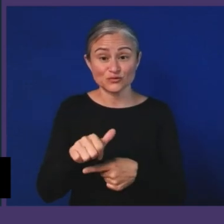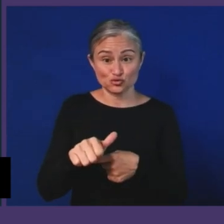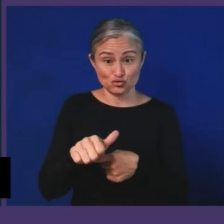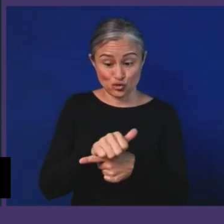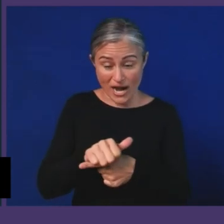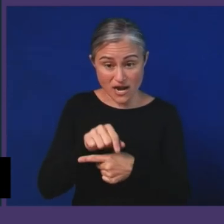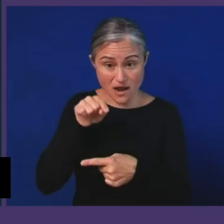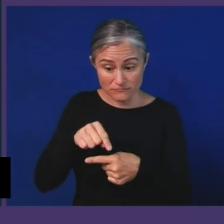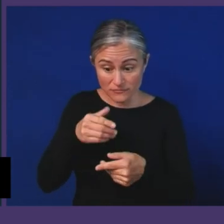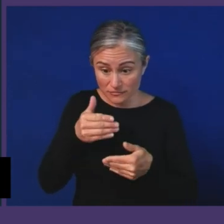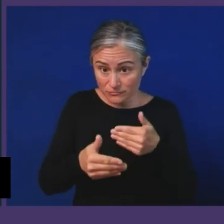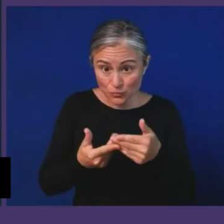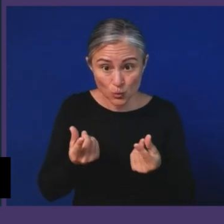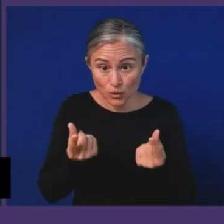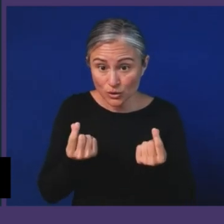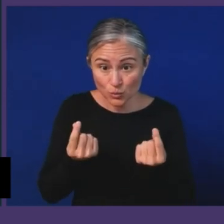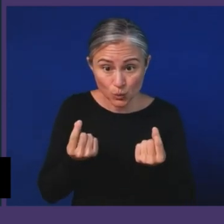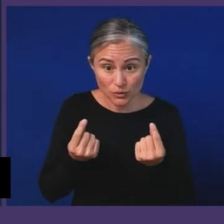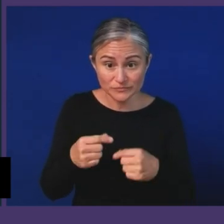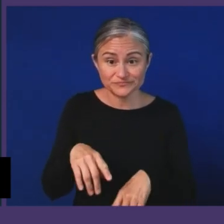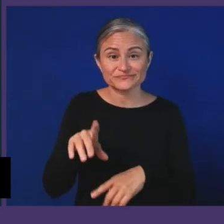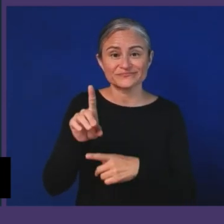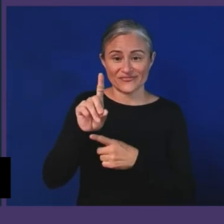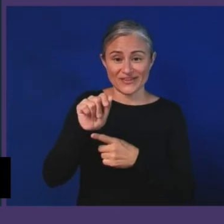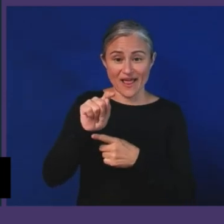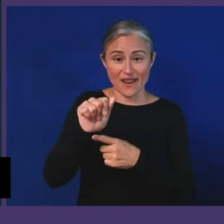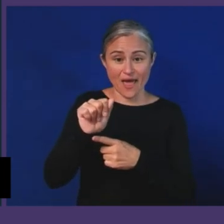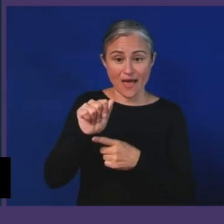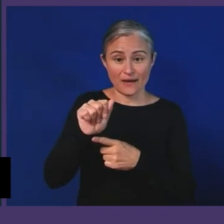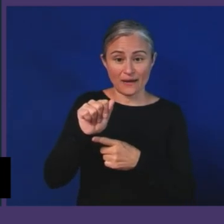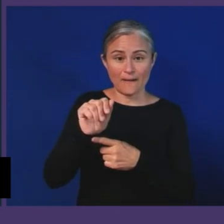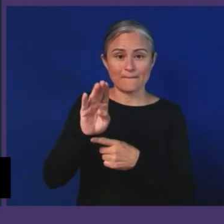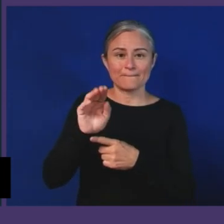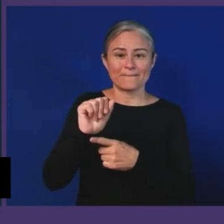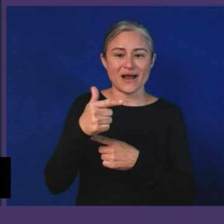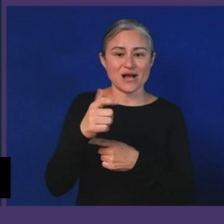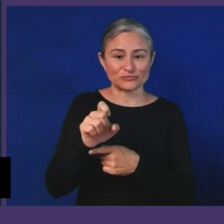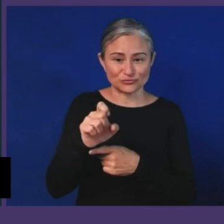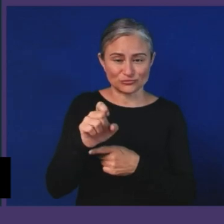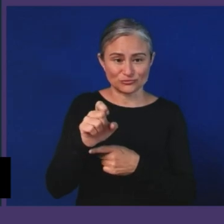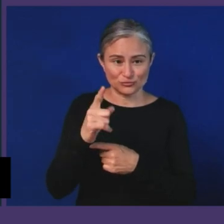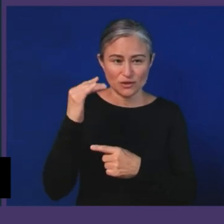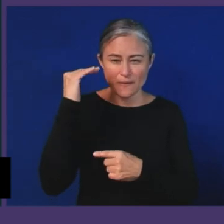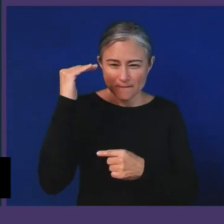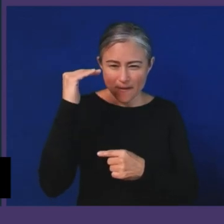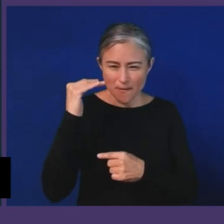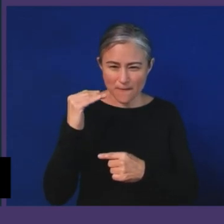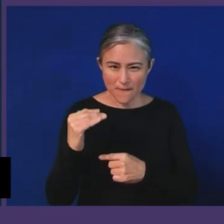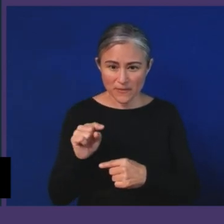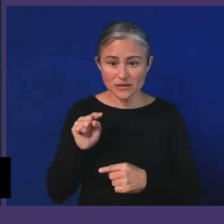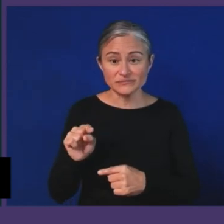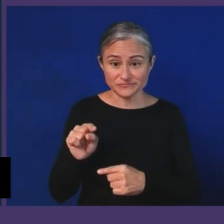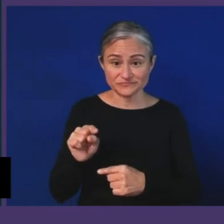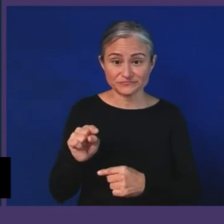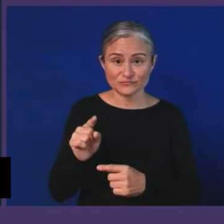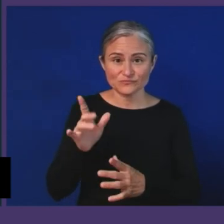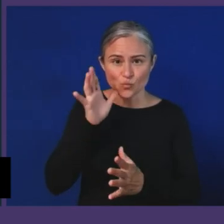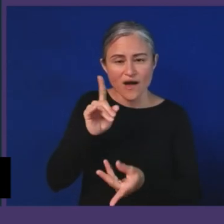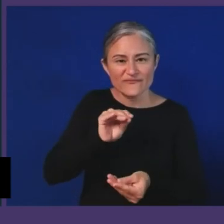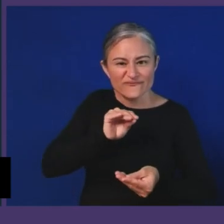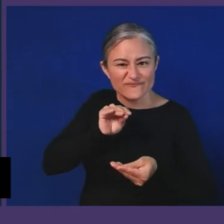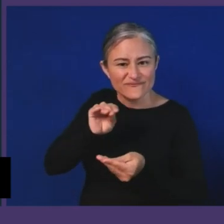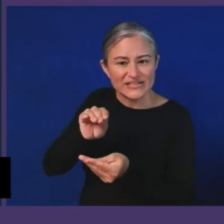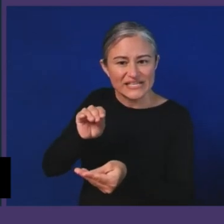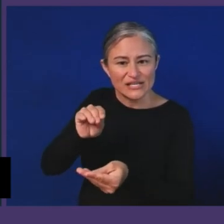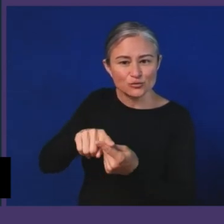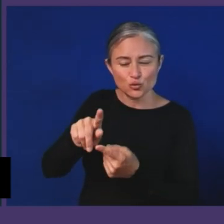batches. So we have these arrays that will feed into the transformer, and these arrays are B, the batch size, and these are all independent examples